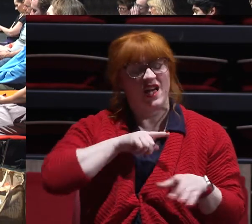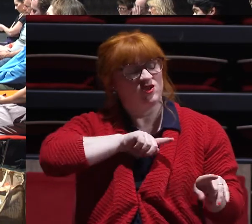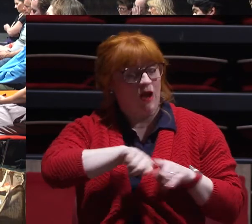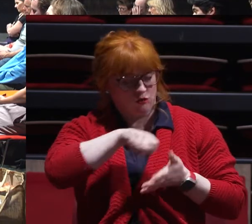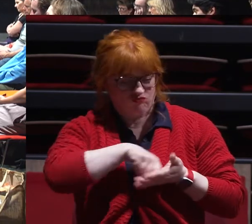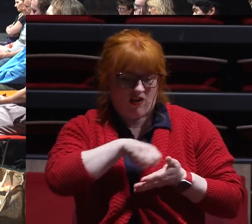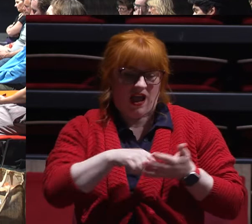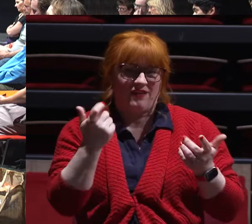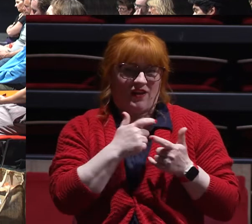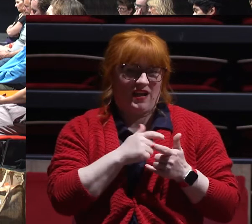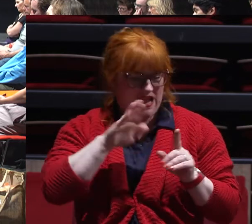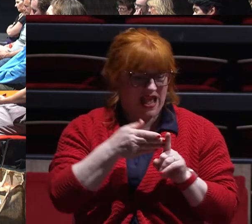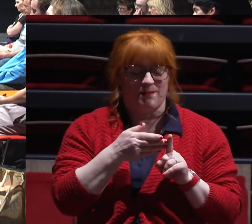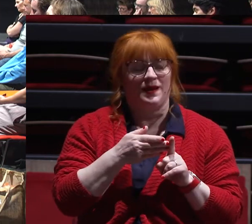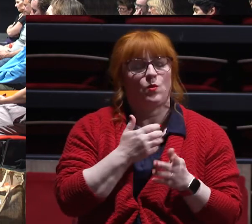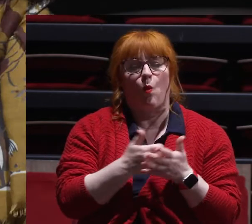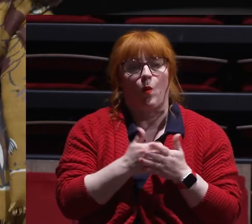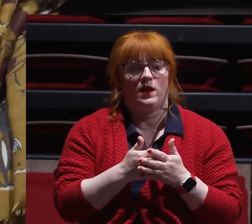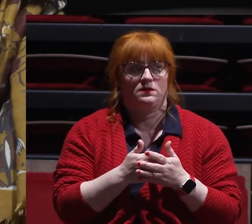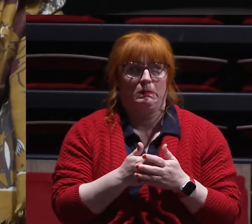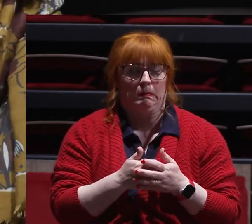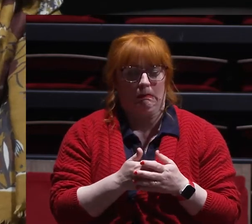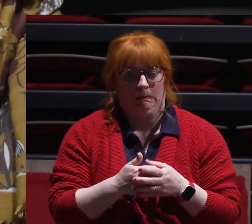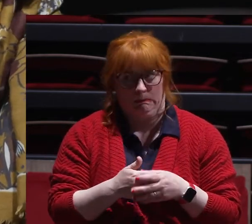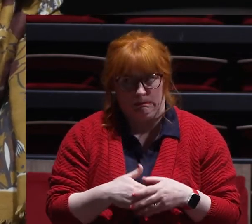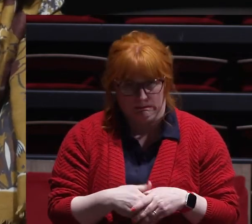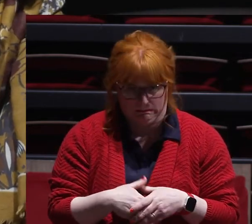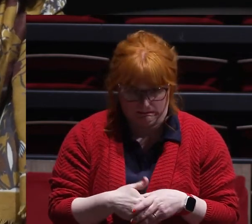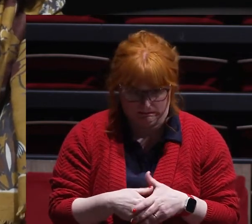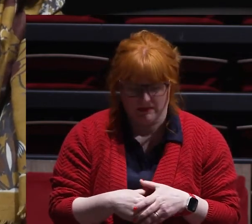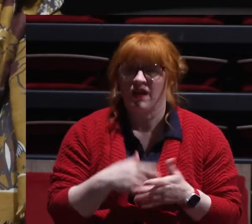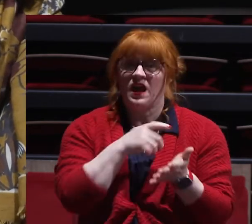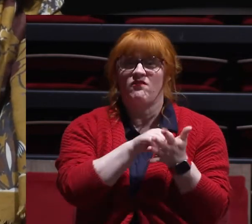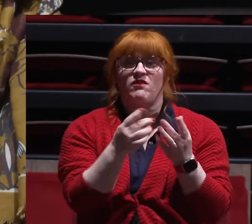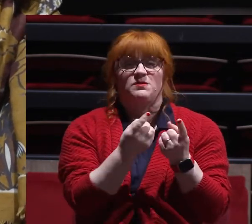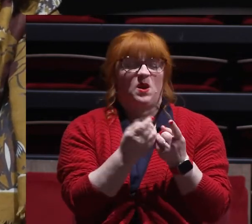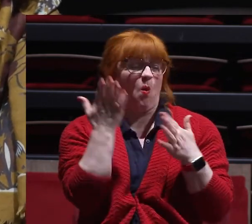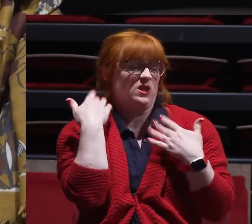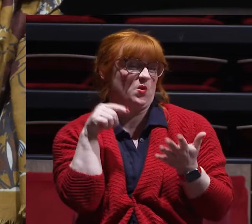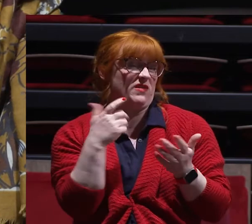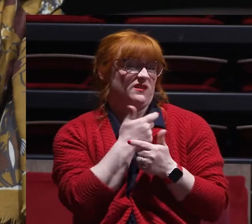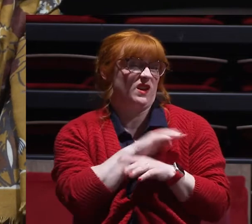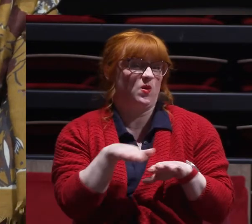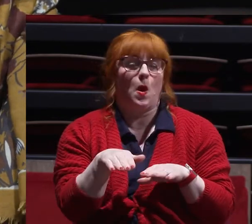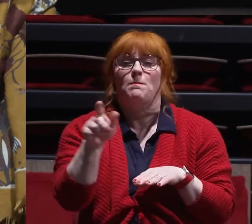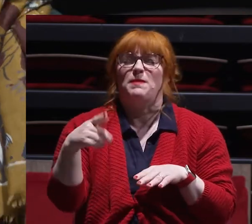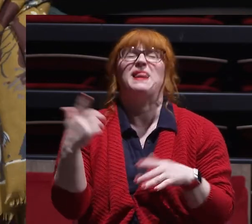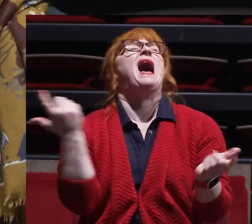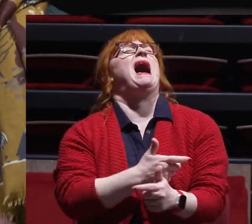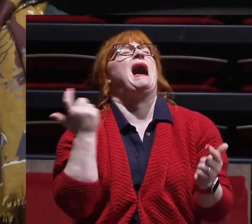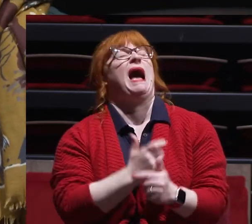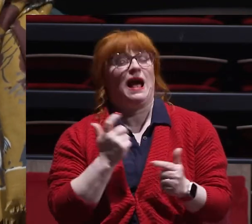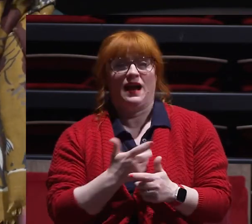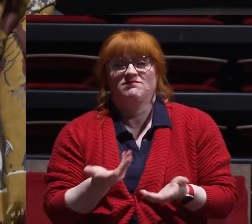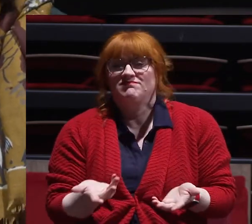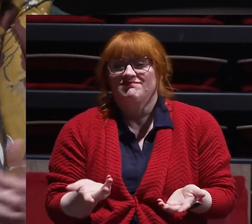it happens is with comedy. If I ever try and write something funny, it always falls flat on its face. If I write something that I think I don't